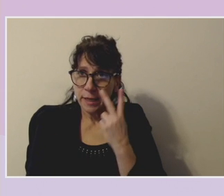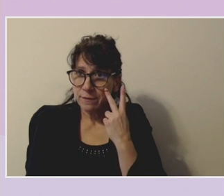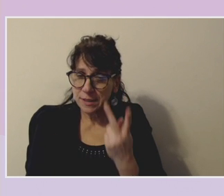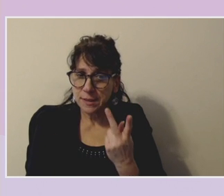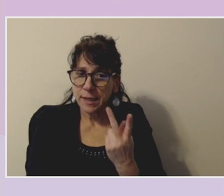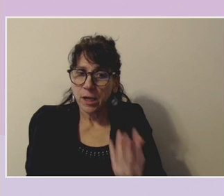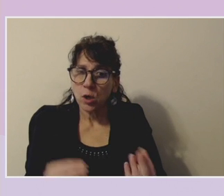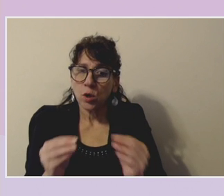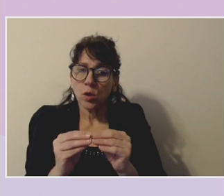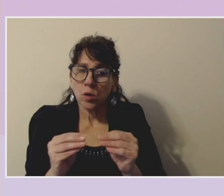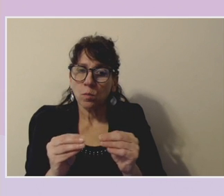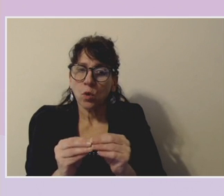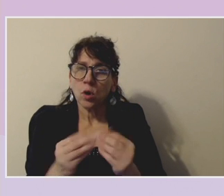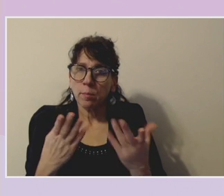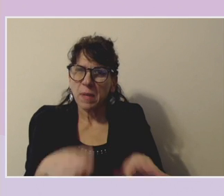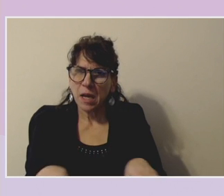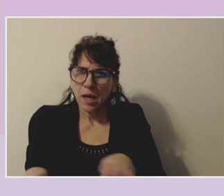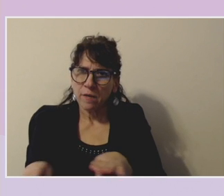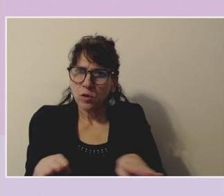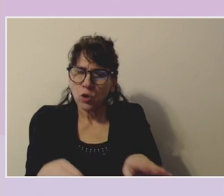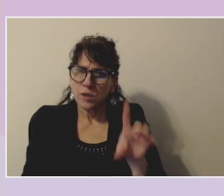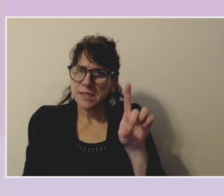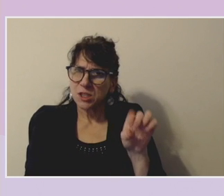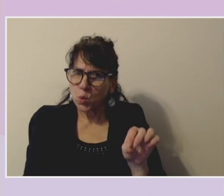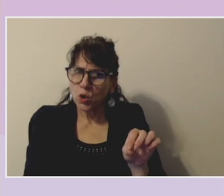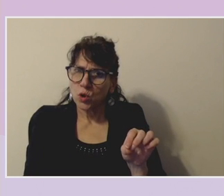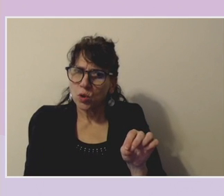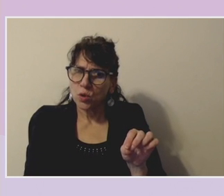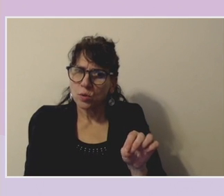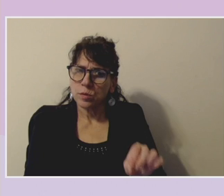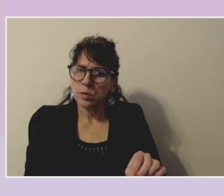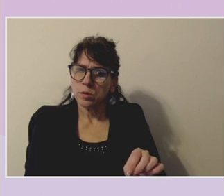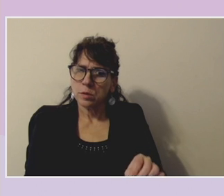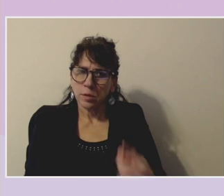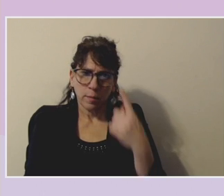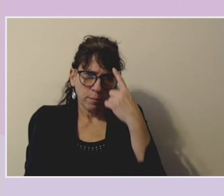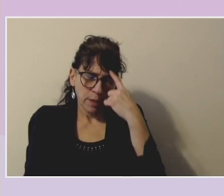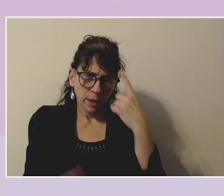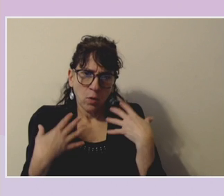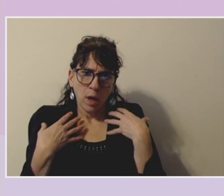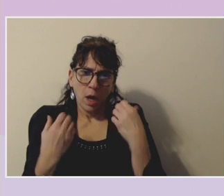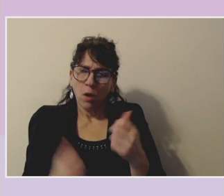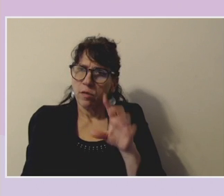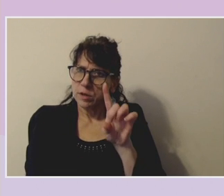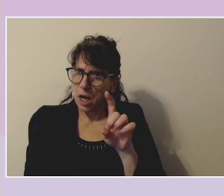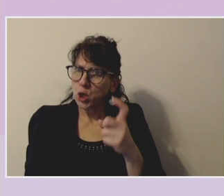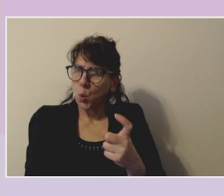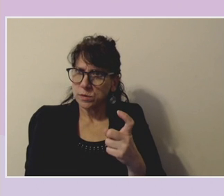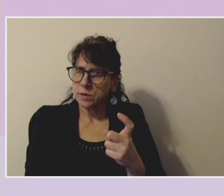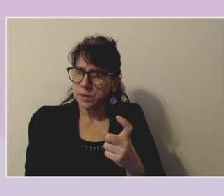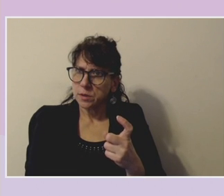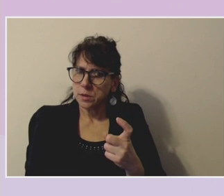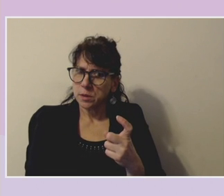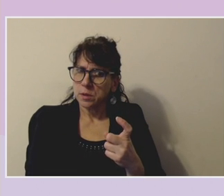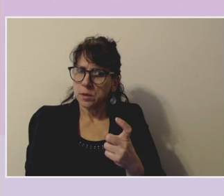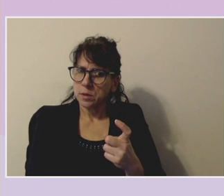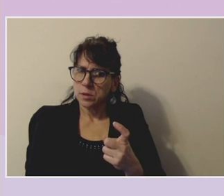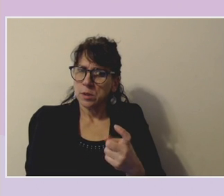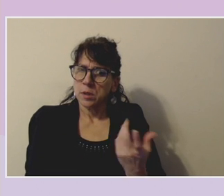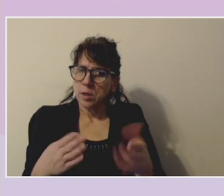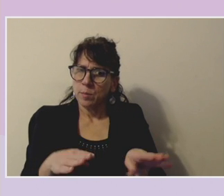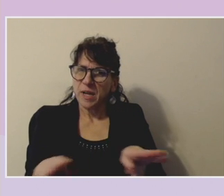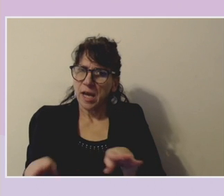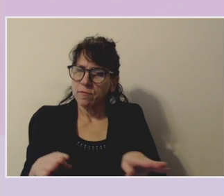more behavioral disorders versus mental health diagnoses. And so with these behavior disorders,